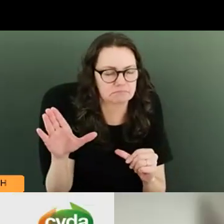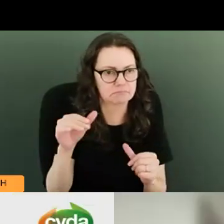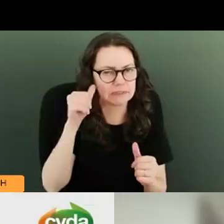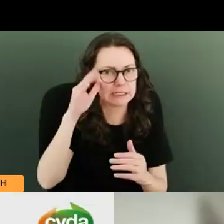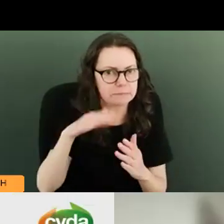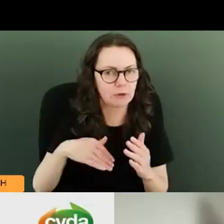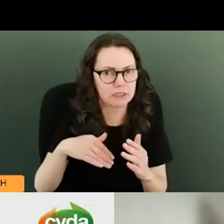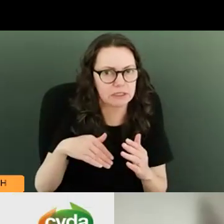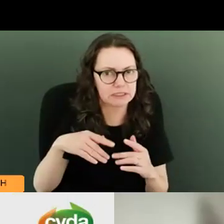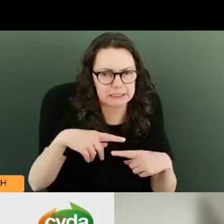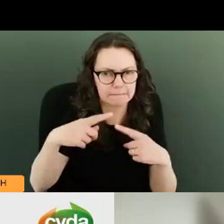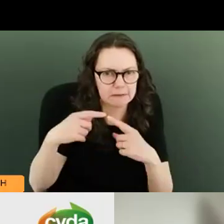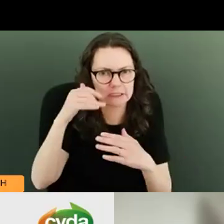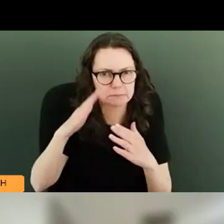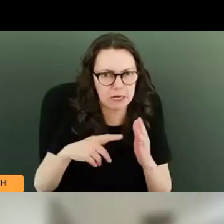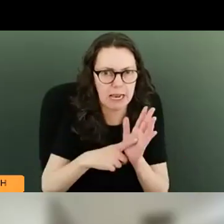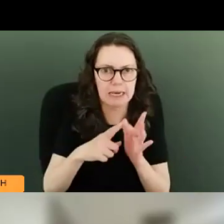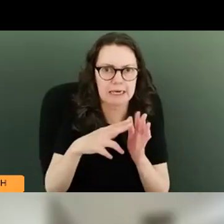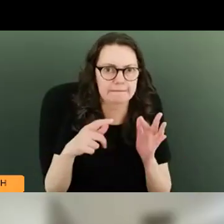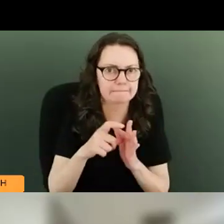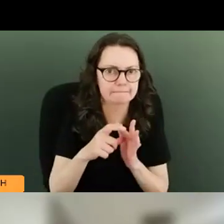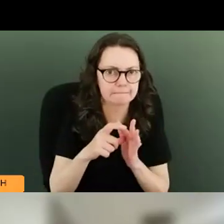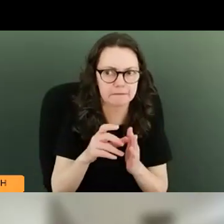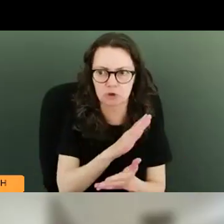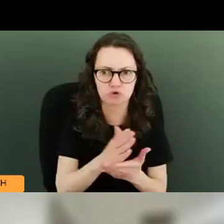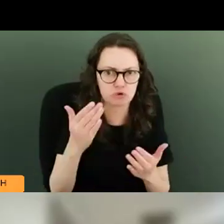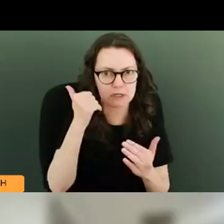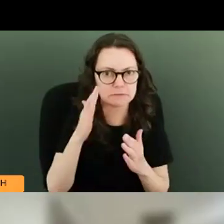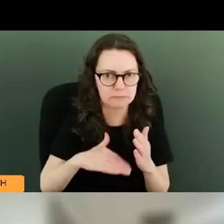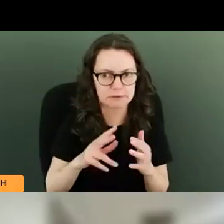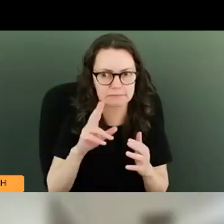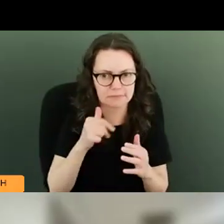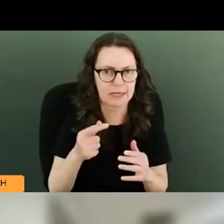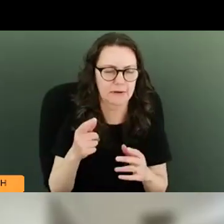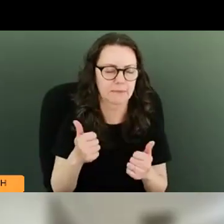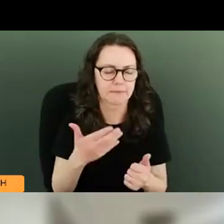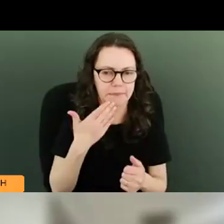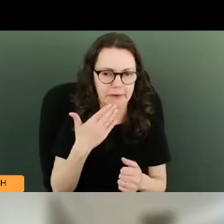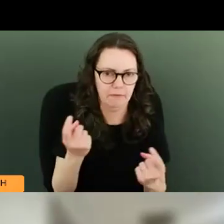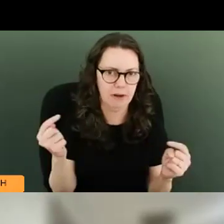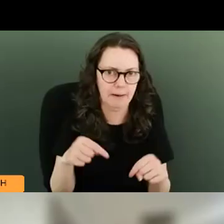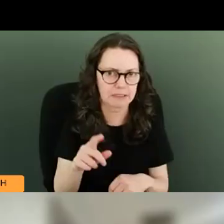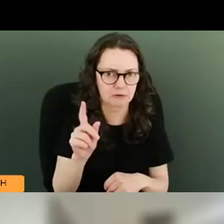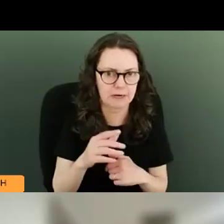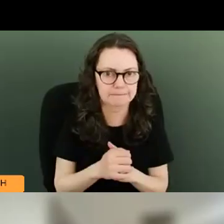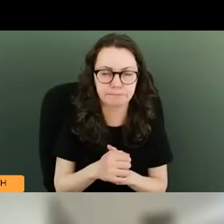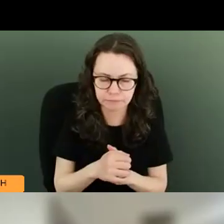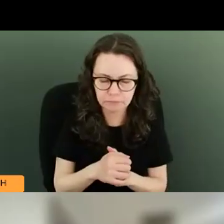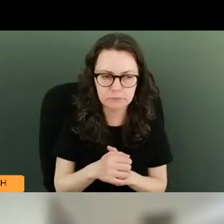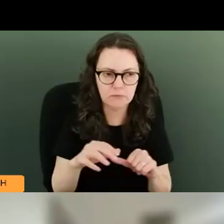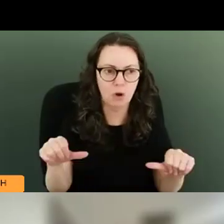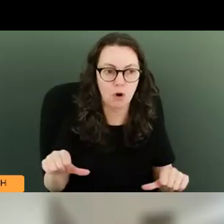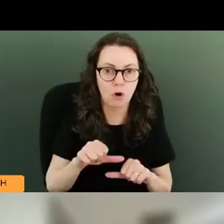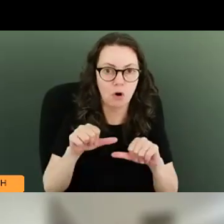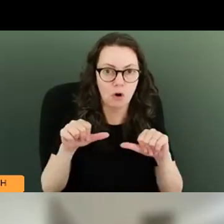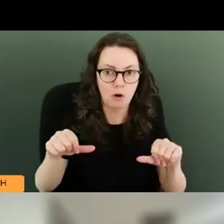expertise, lived experience and professional expertise. So thank you all for being here today. I'm going to open up